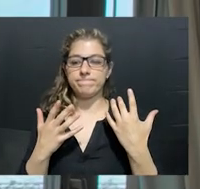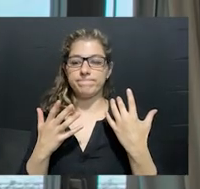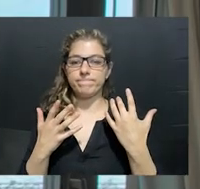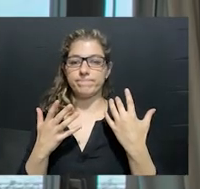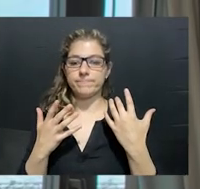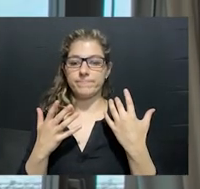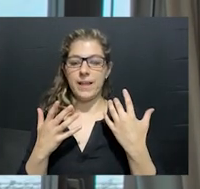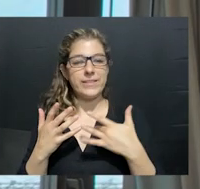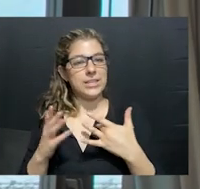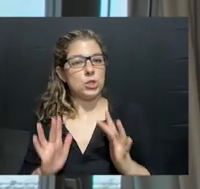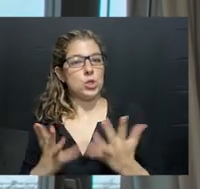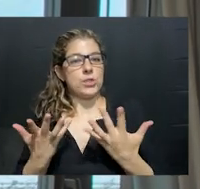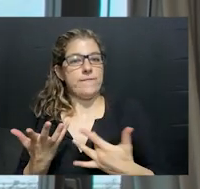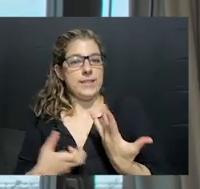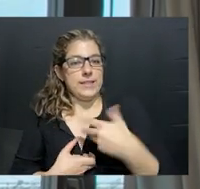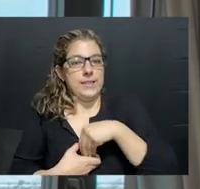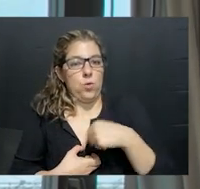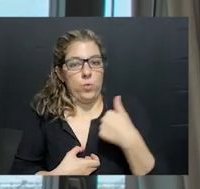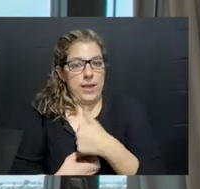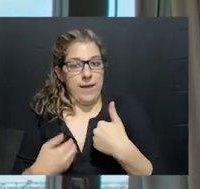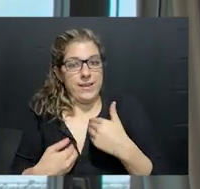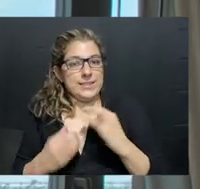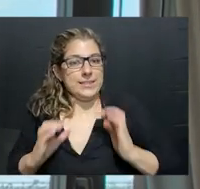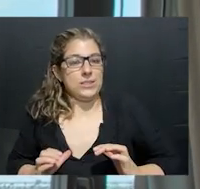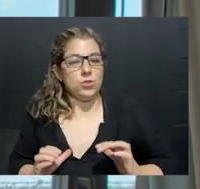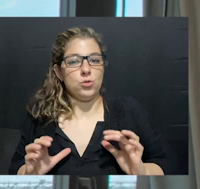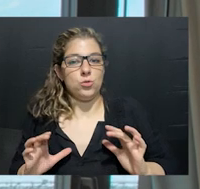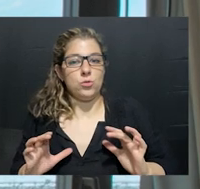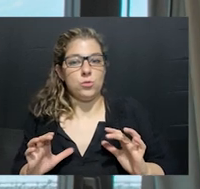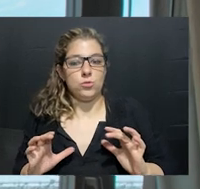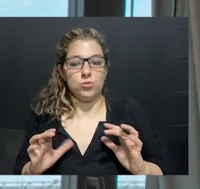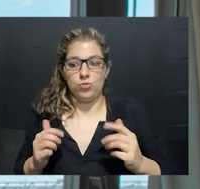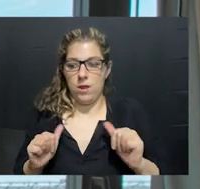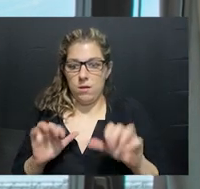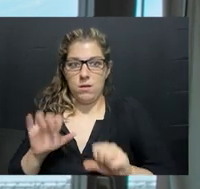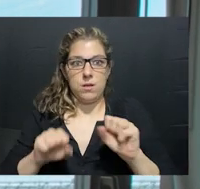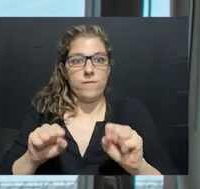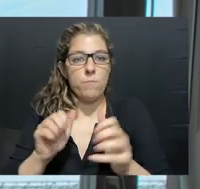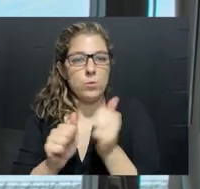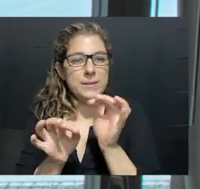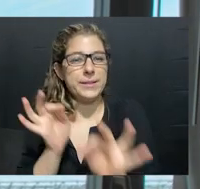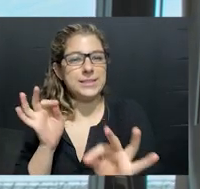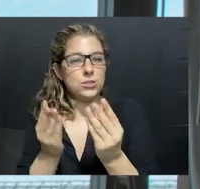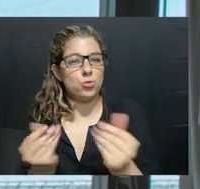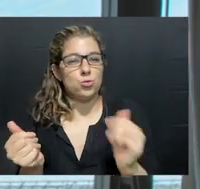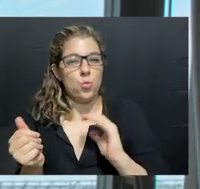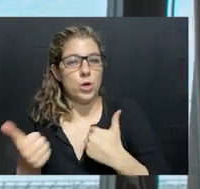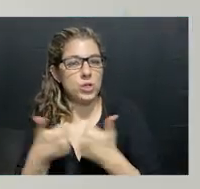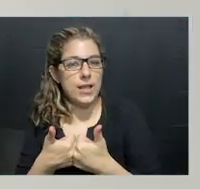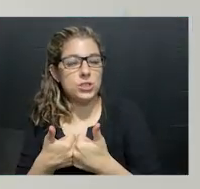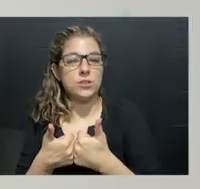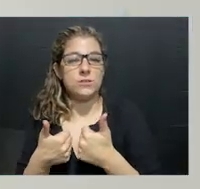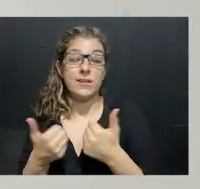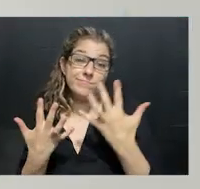It's encouraged this instinct that we sometimes have as citizens to reach for the most simplistic solutions to our challenges.